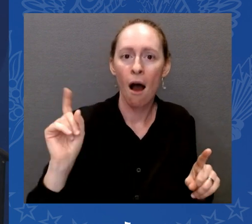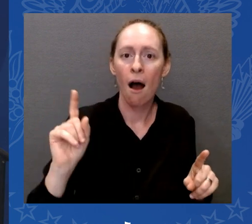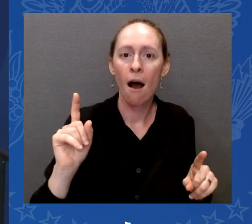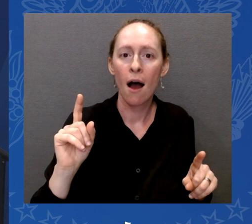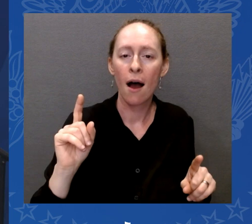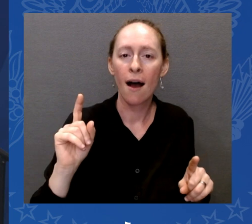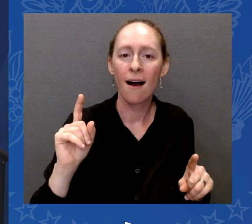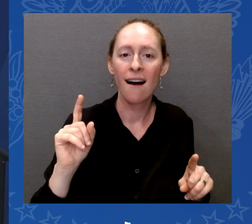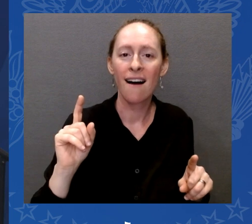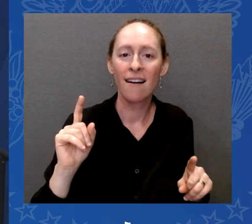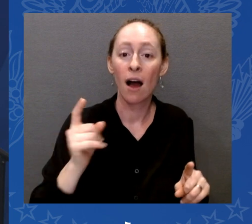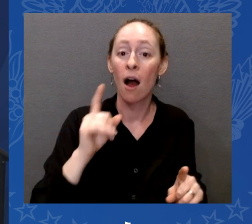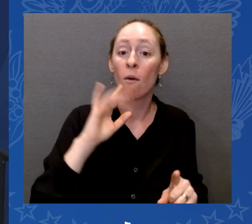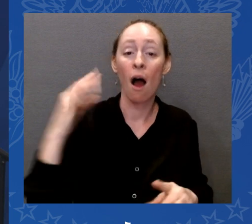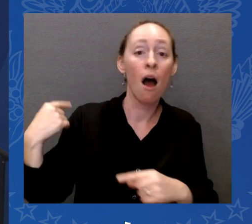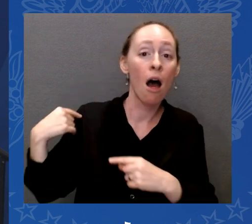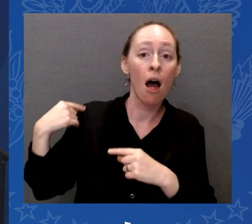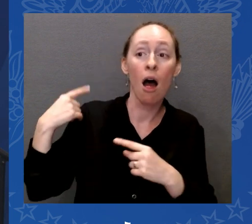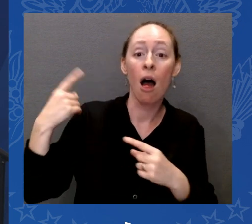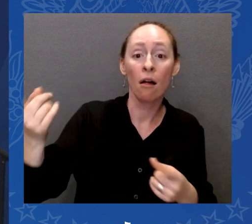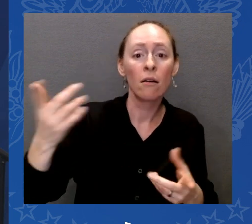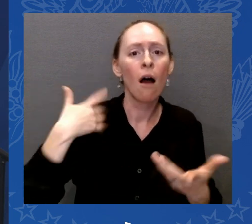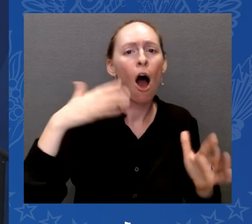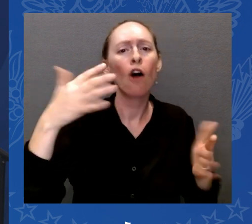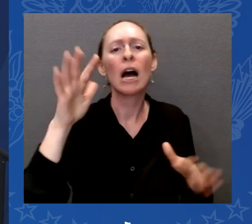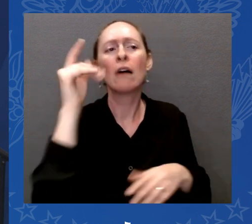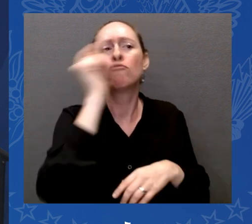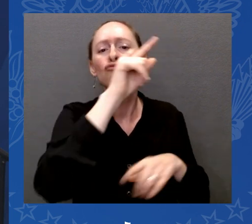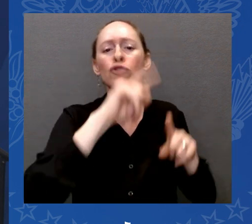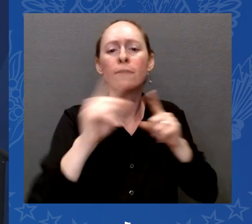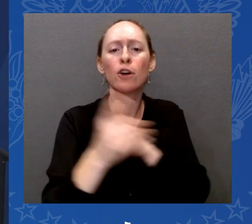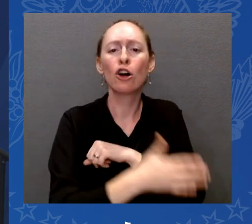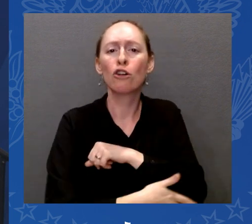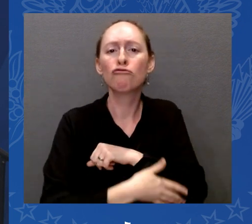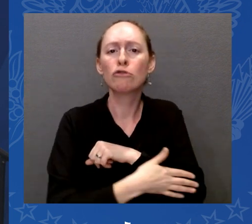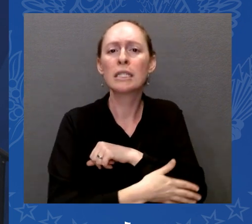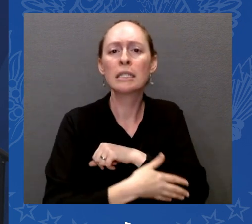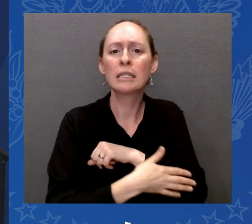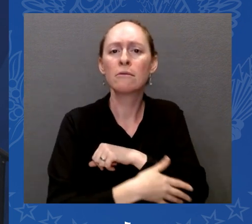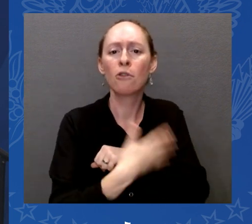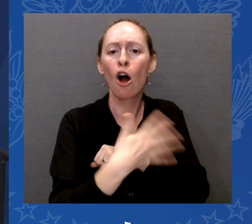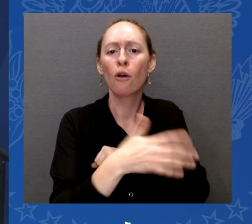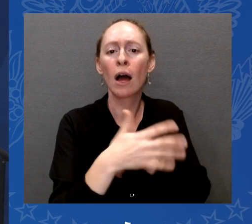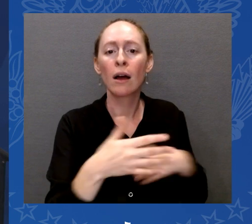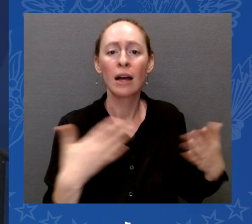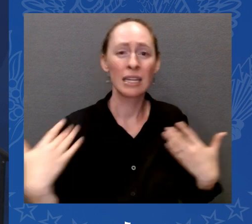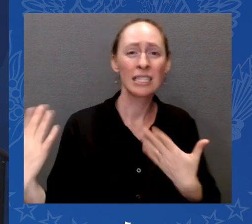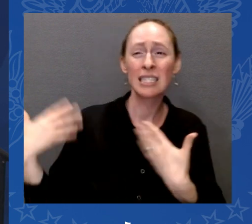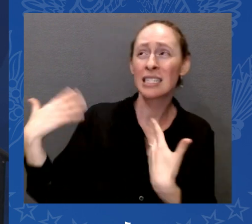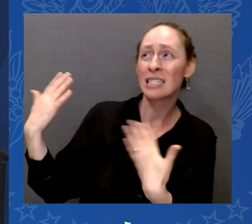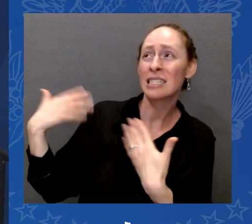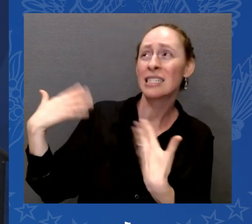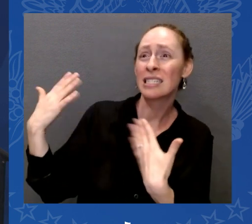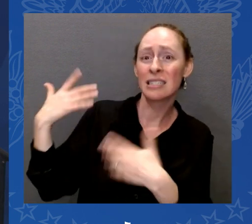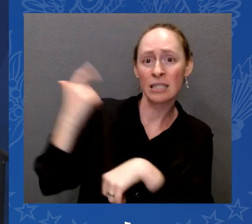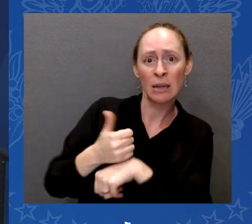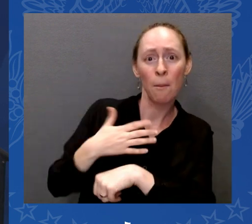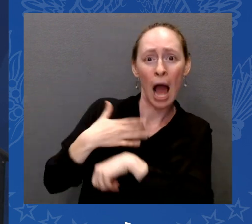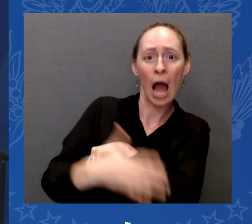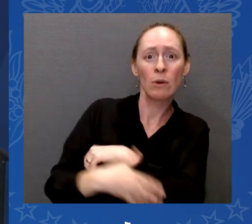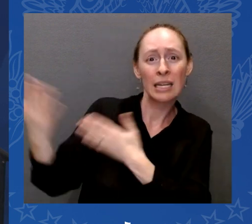businesses to transfer semiconductor manufacturing overseas. Without similar public-private